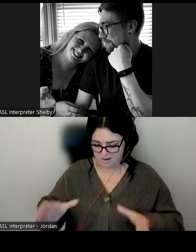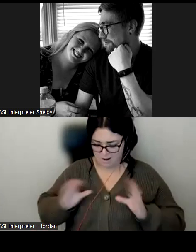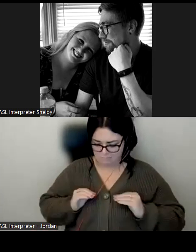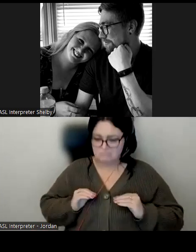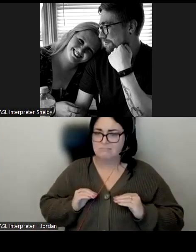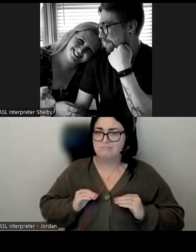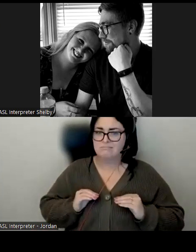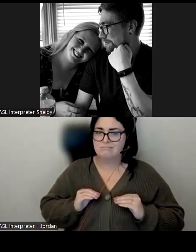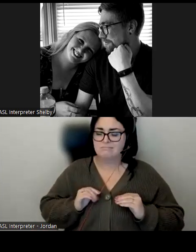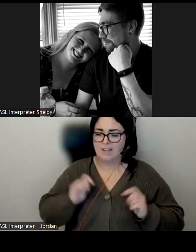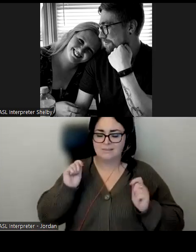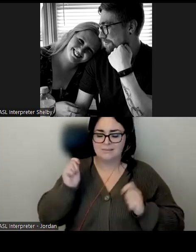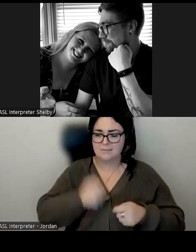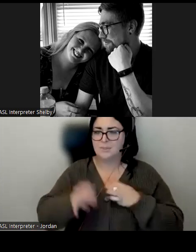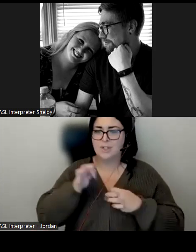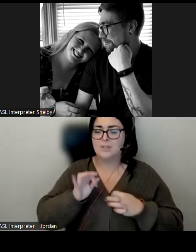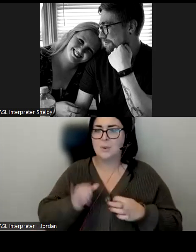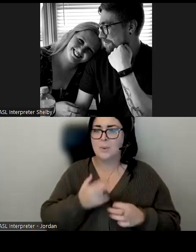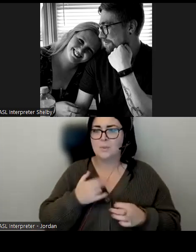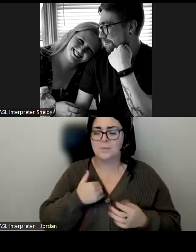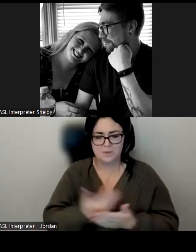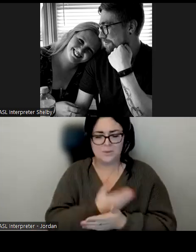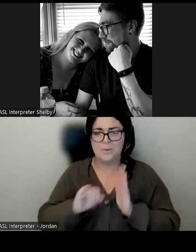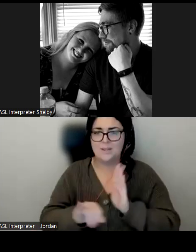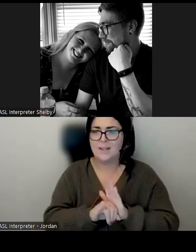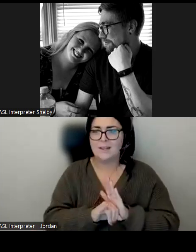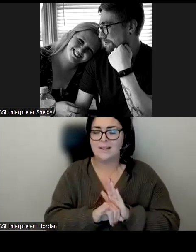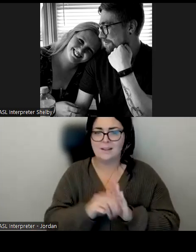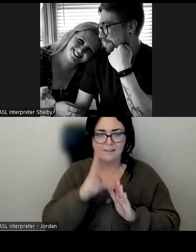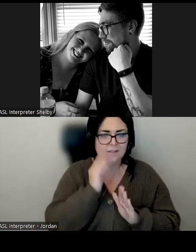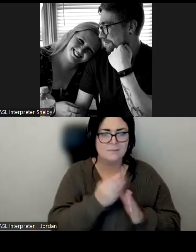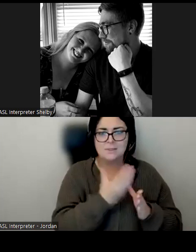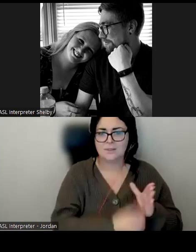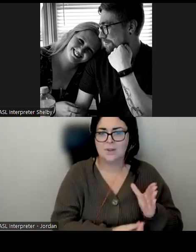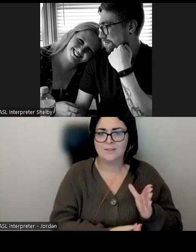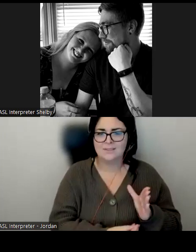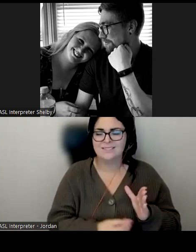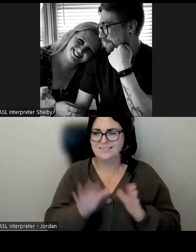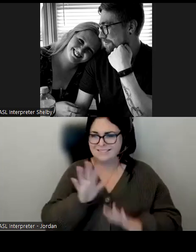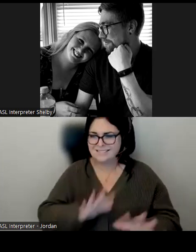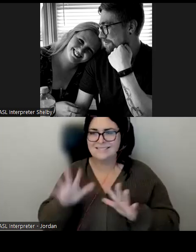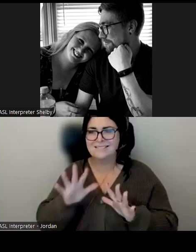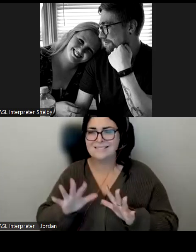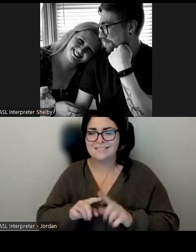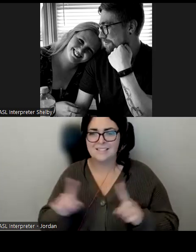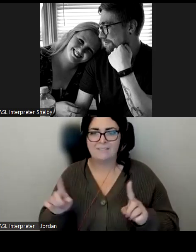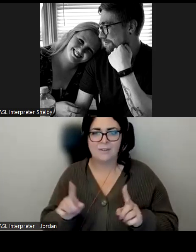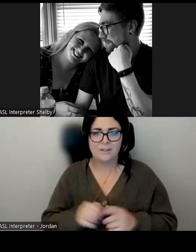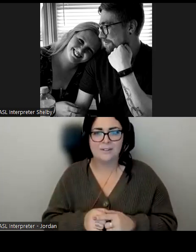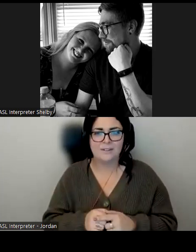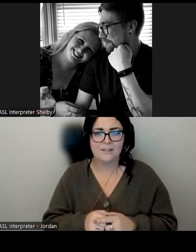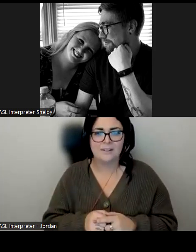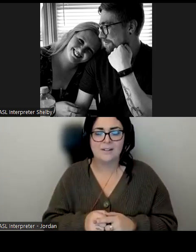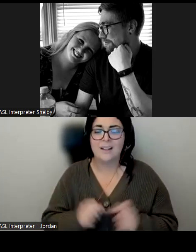of their identity. That can be really challenging as well. People can experience a loss of faith as